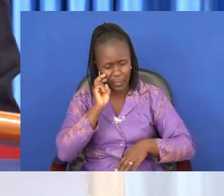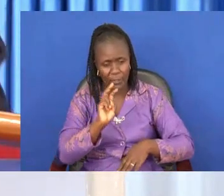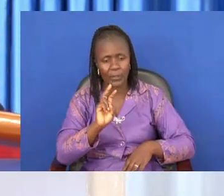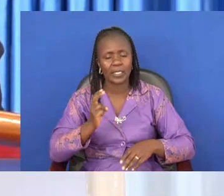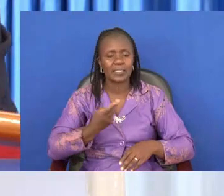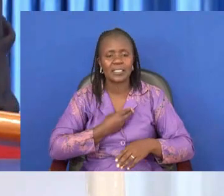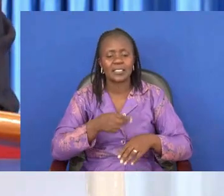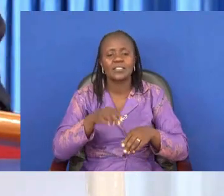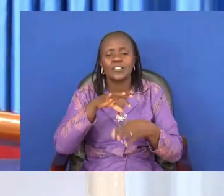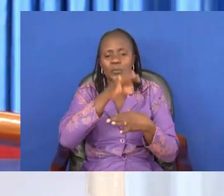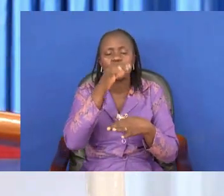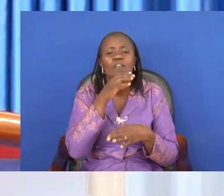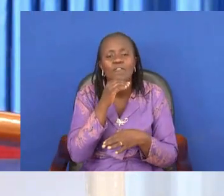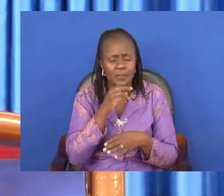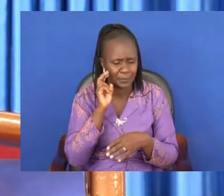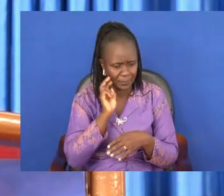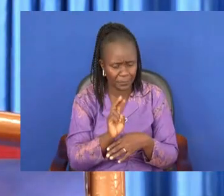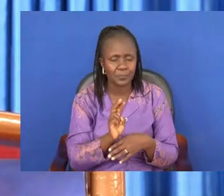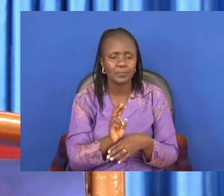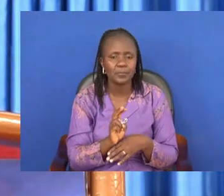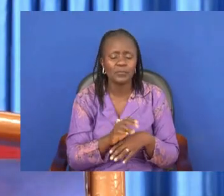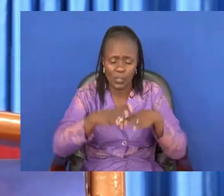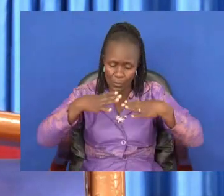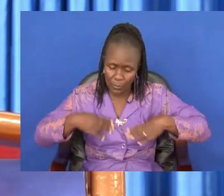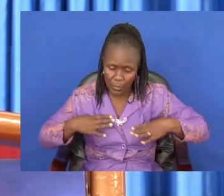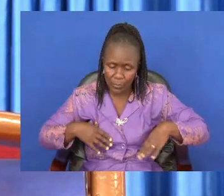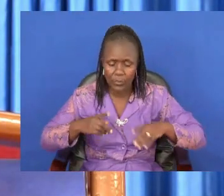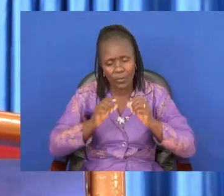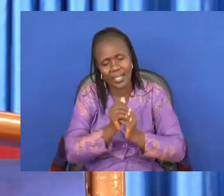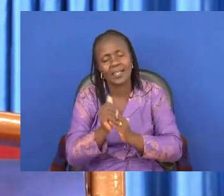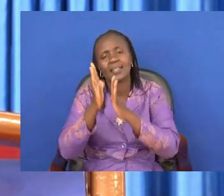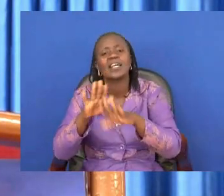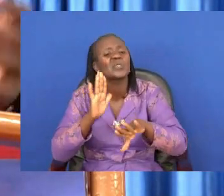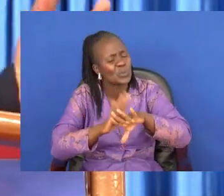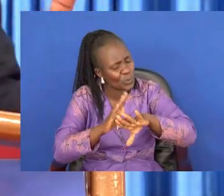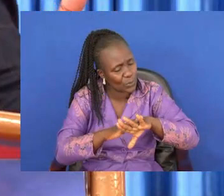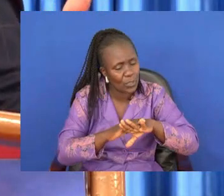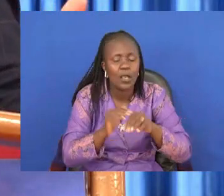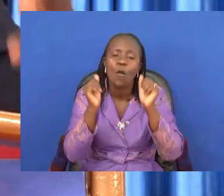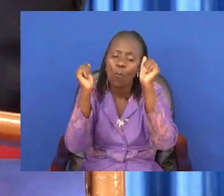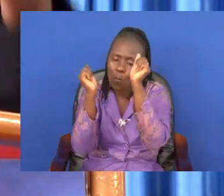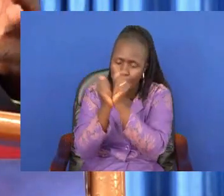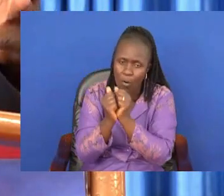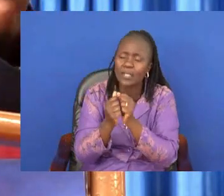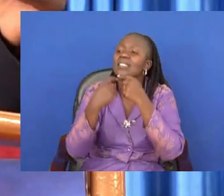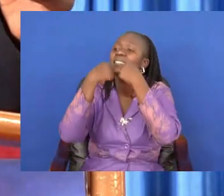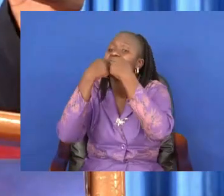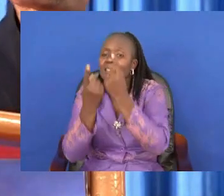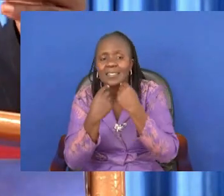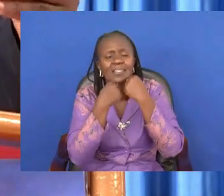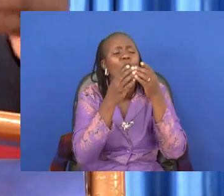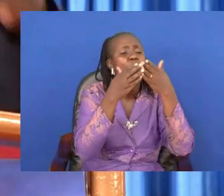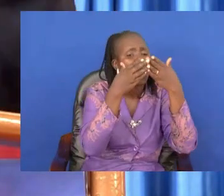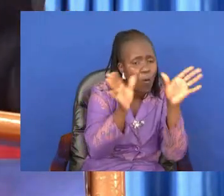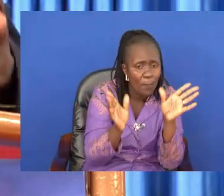as spiritual fathers. People will look at us as people who are leaders. Yes. So Paul is declaring openly